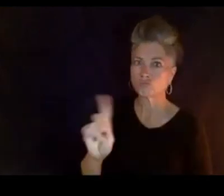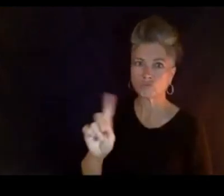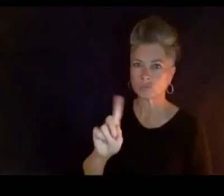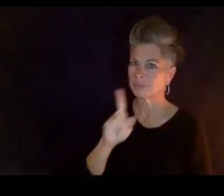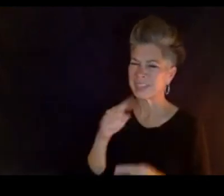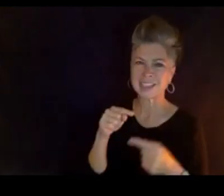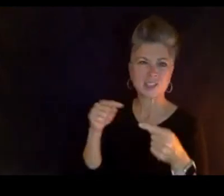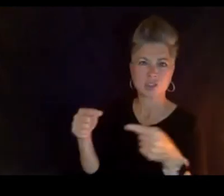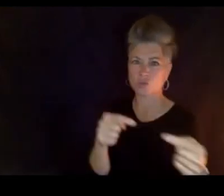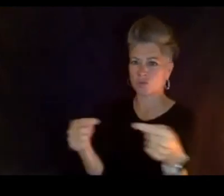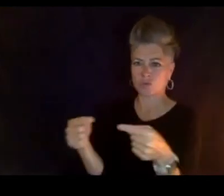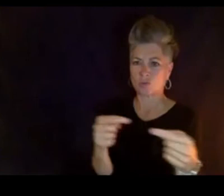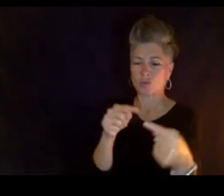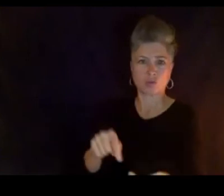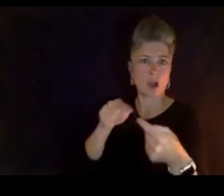sides.